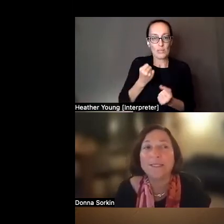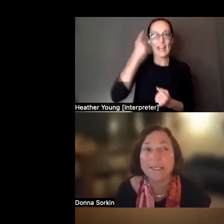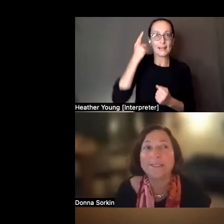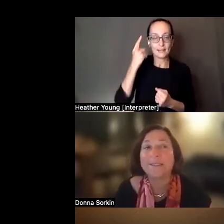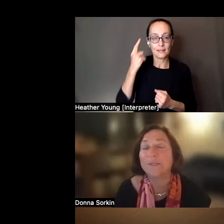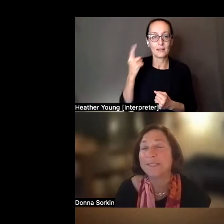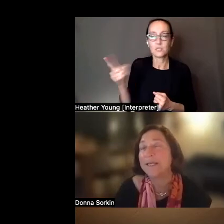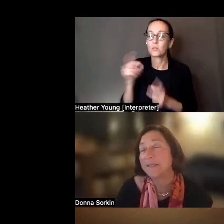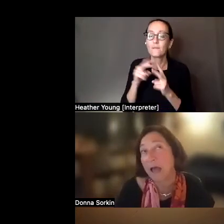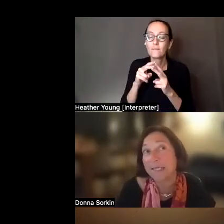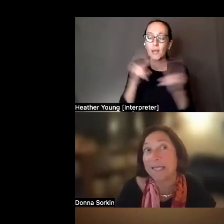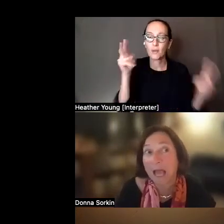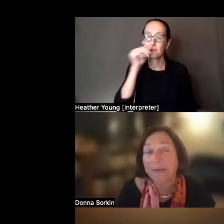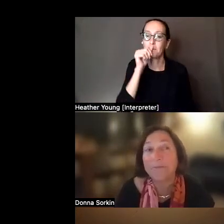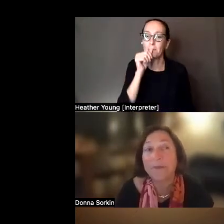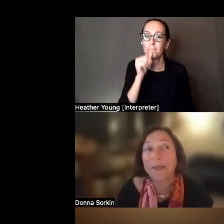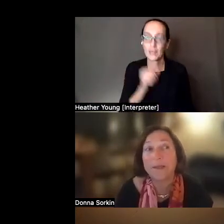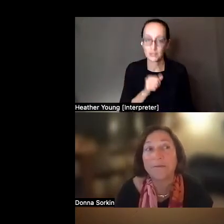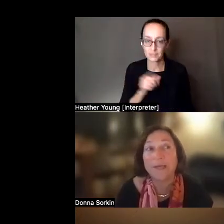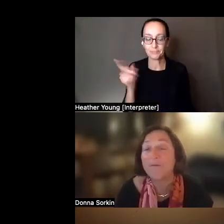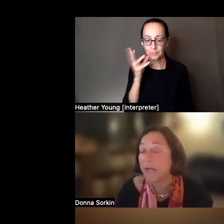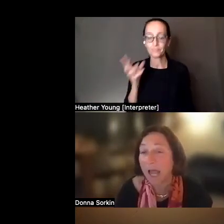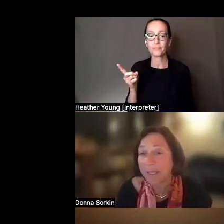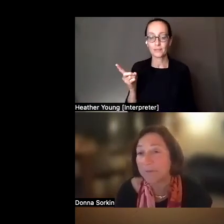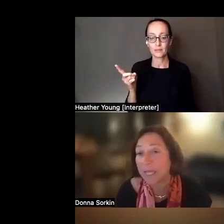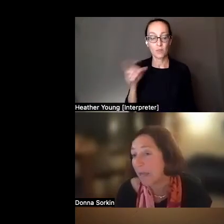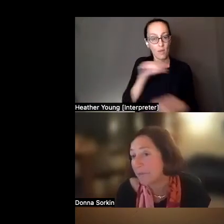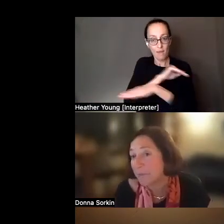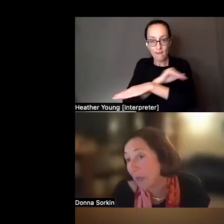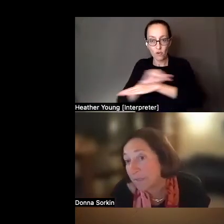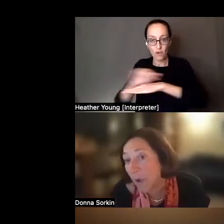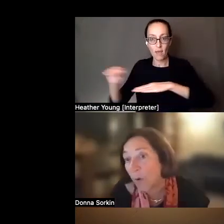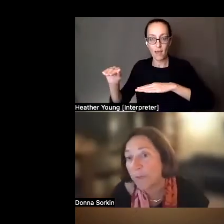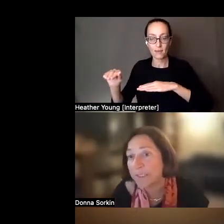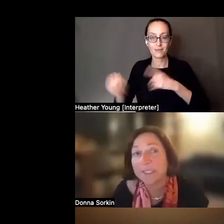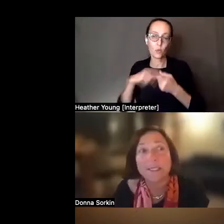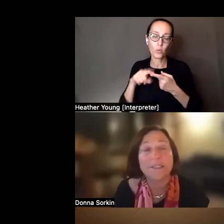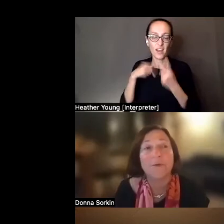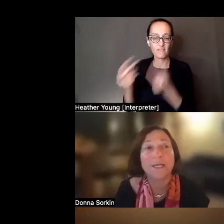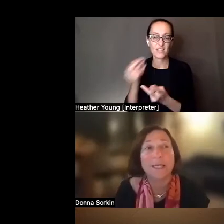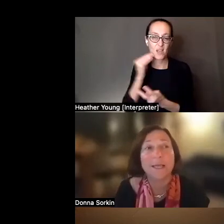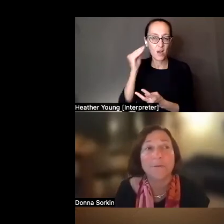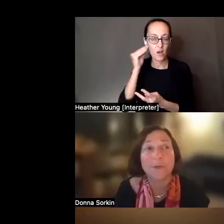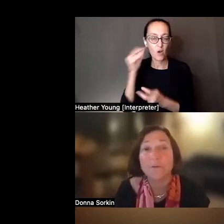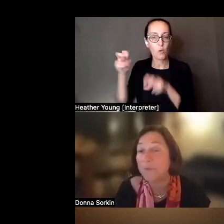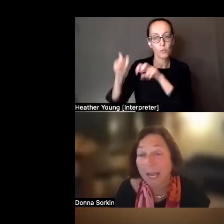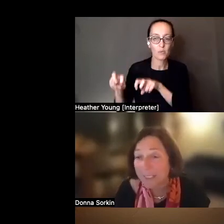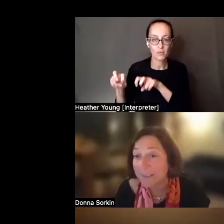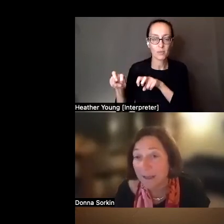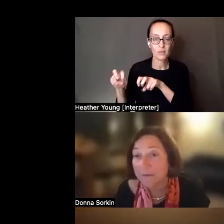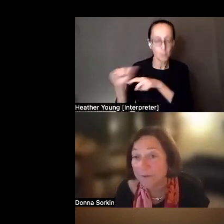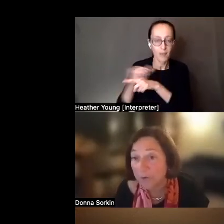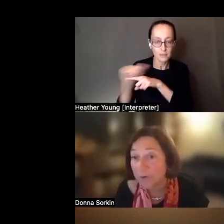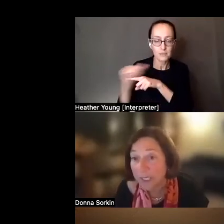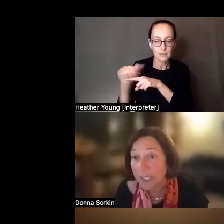we set aside time every night that when I was home and she could do it, and we would practice